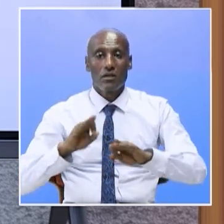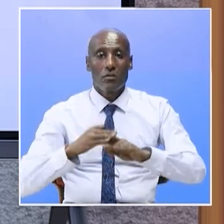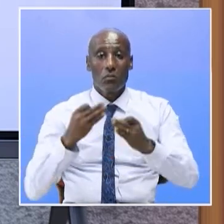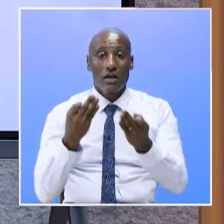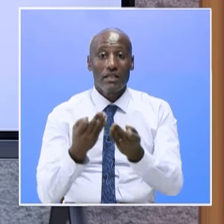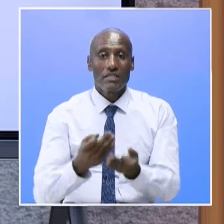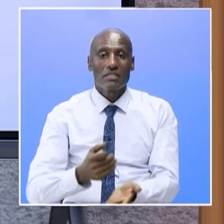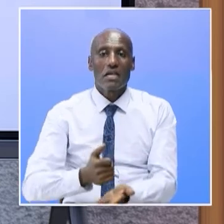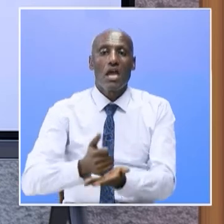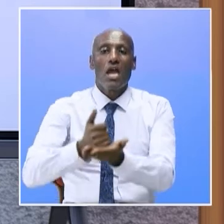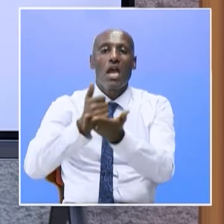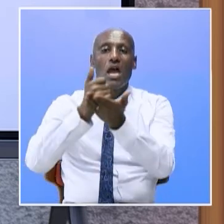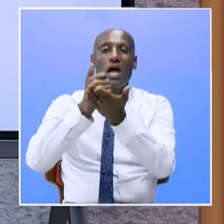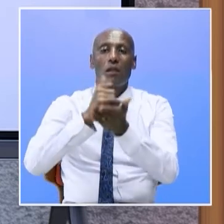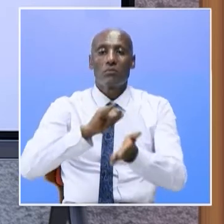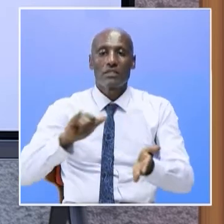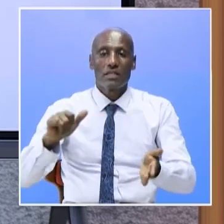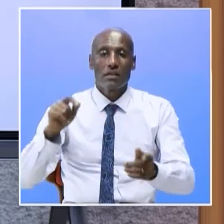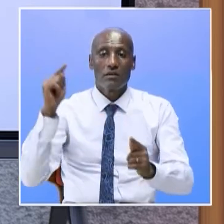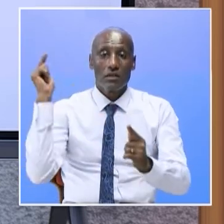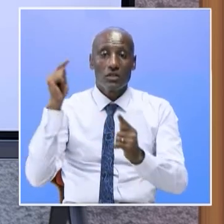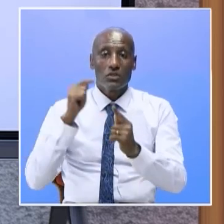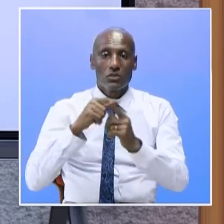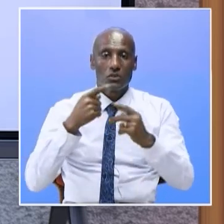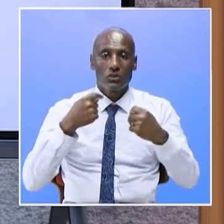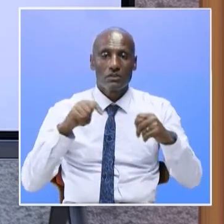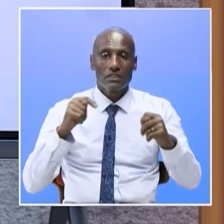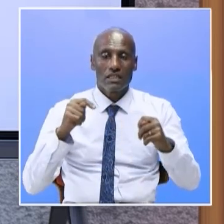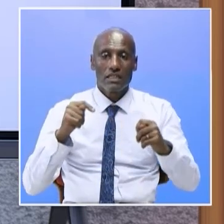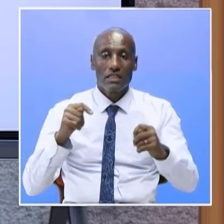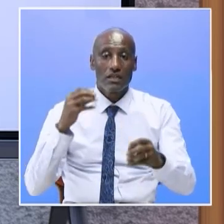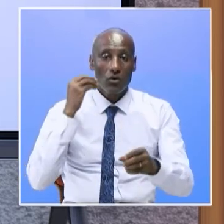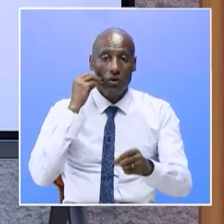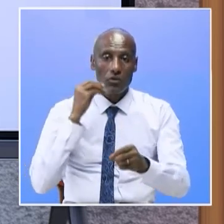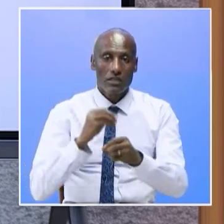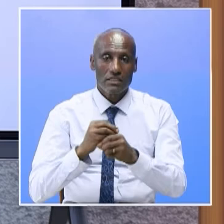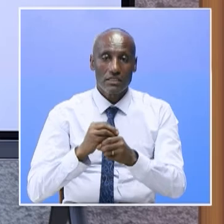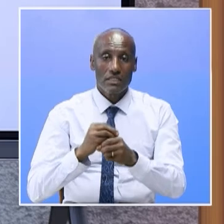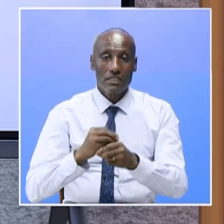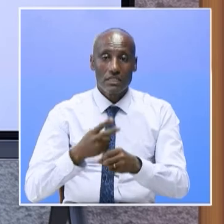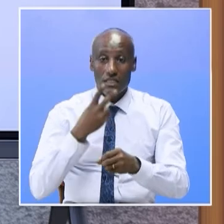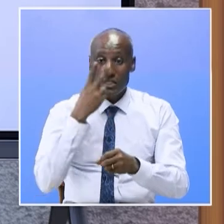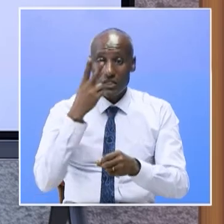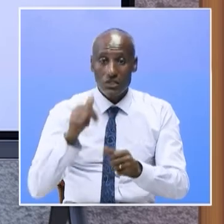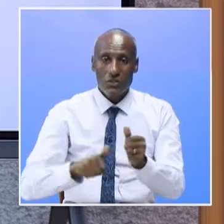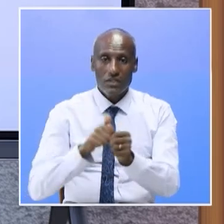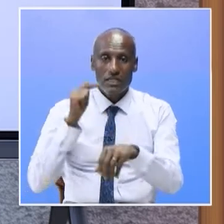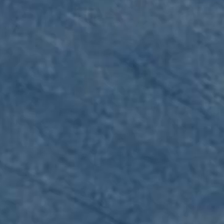help them to try their homework. Students, we will see you next time. Goodbye, students.